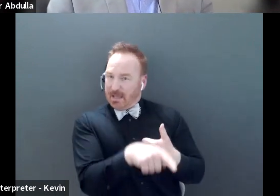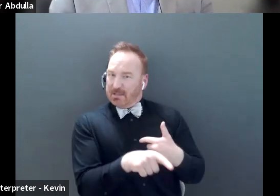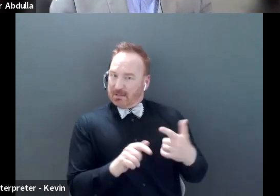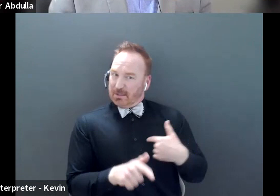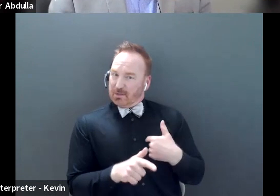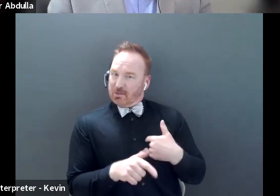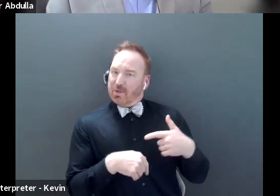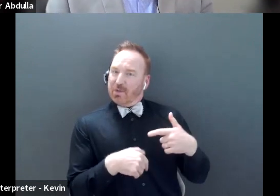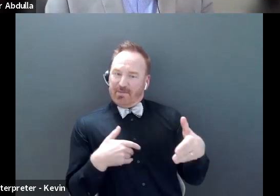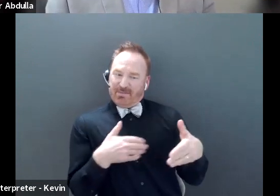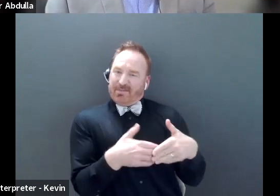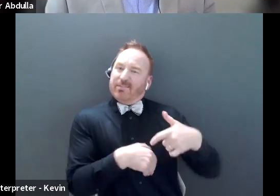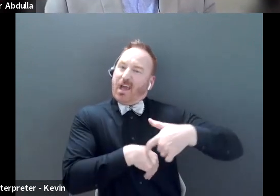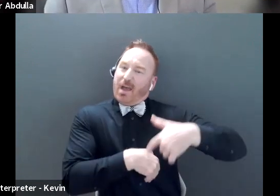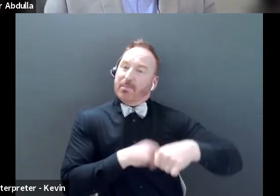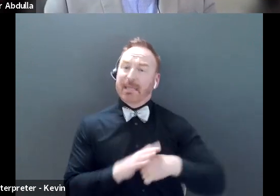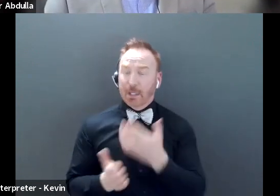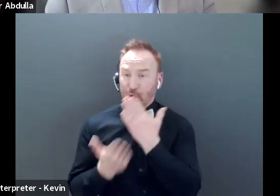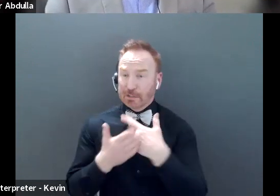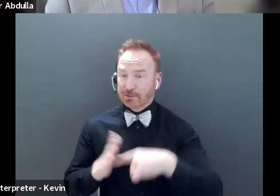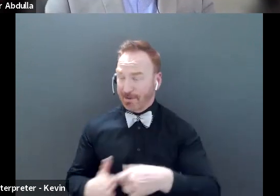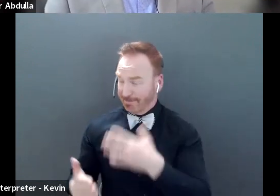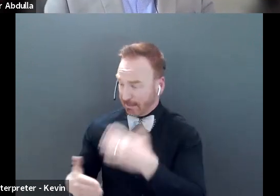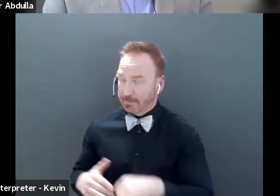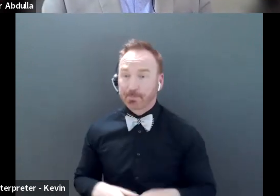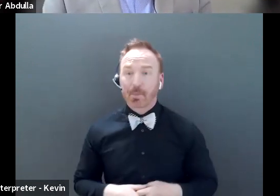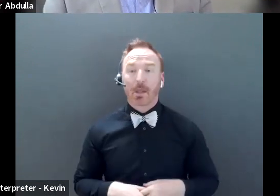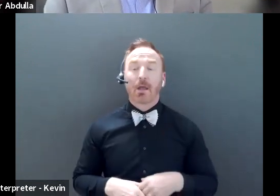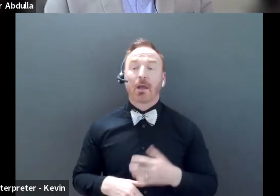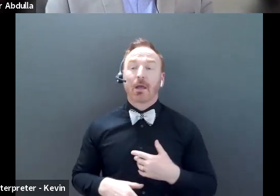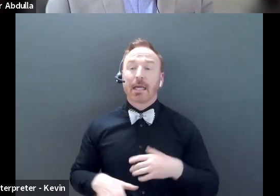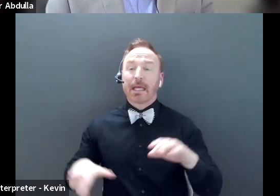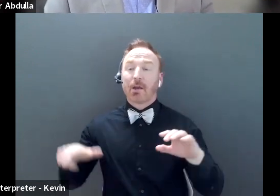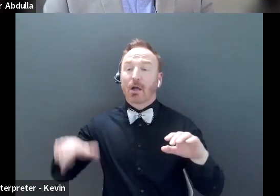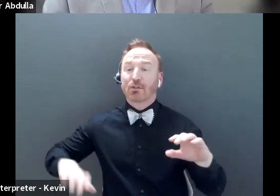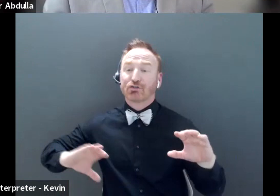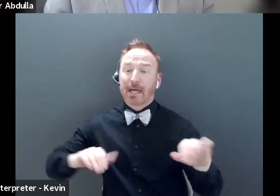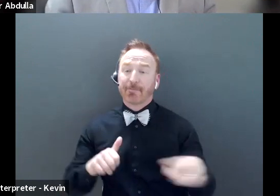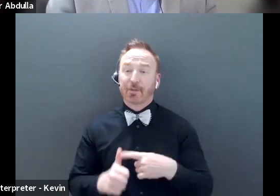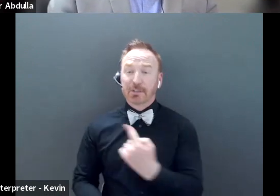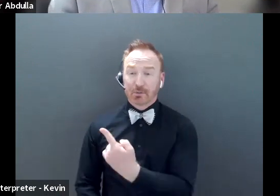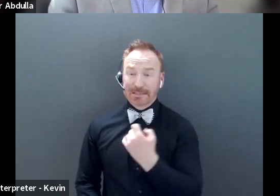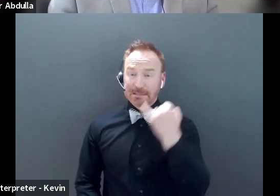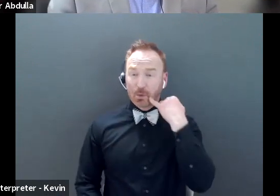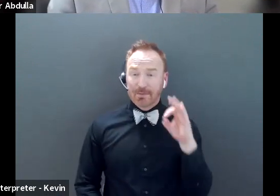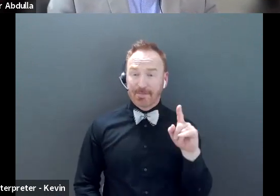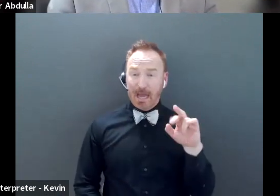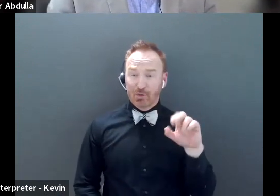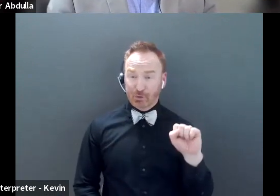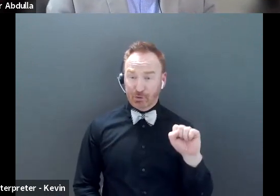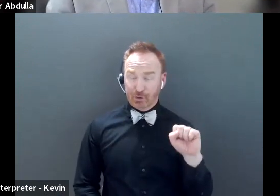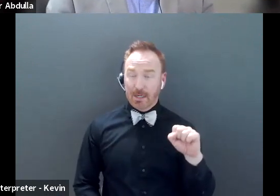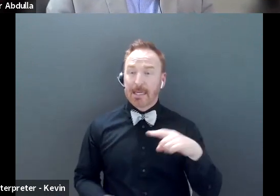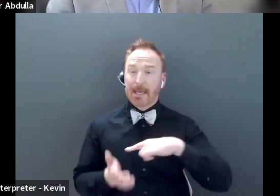Awesome, thank you. Our first question in the chat here. If a founder pays salary as a contractor,